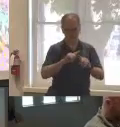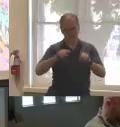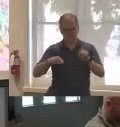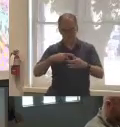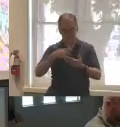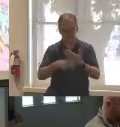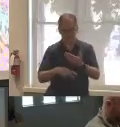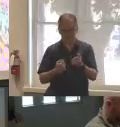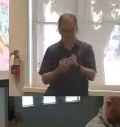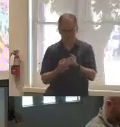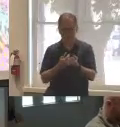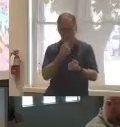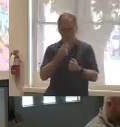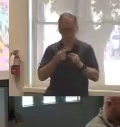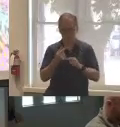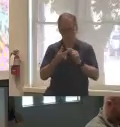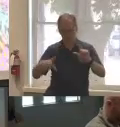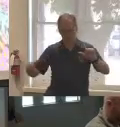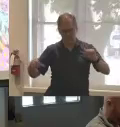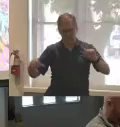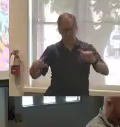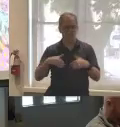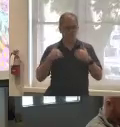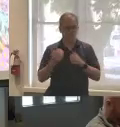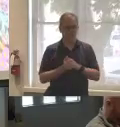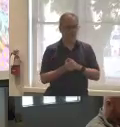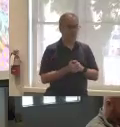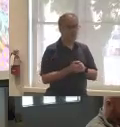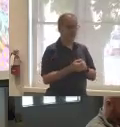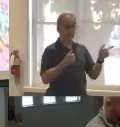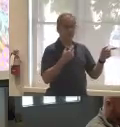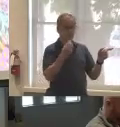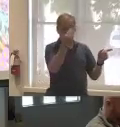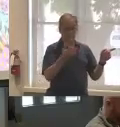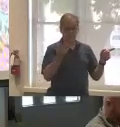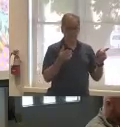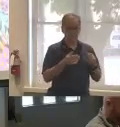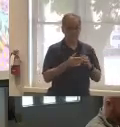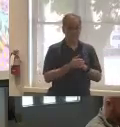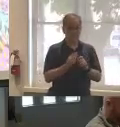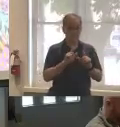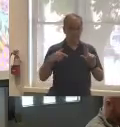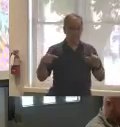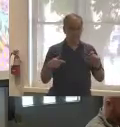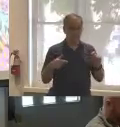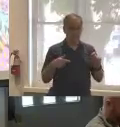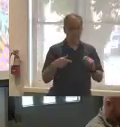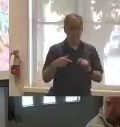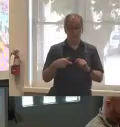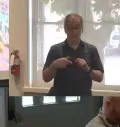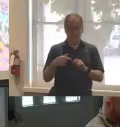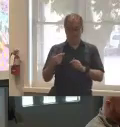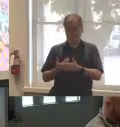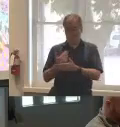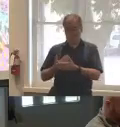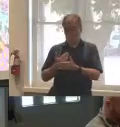the reason why I want to kind of like bring this up, especially in the context of newcomer youth work, because